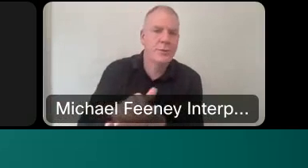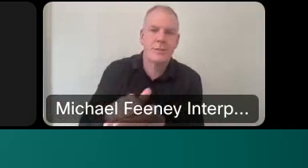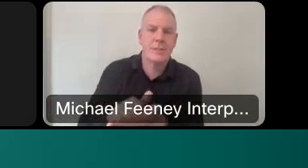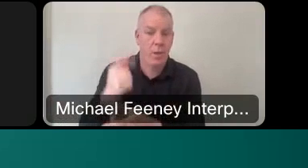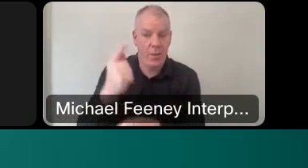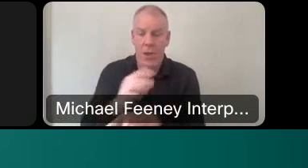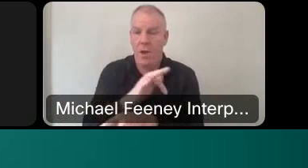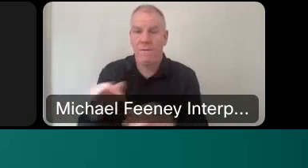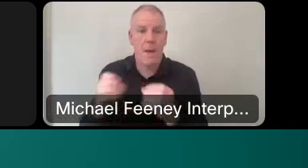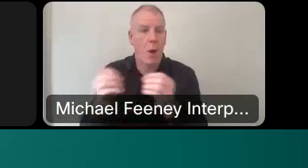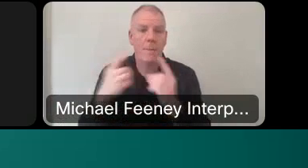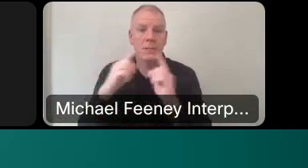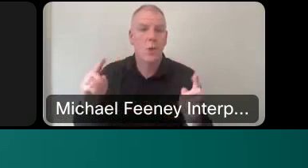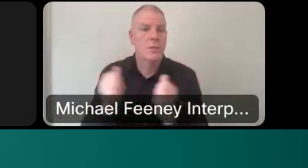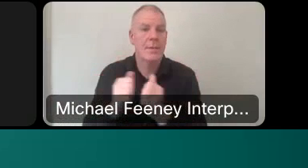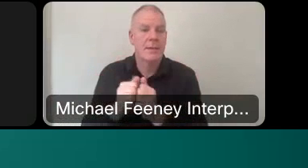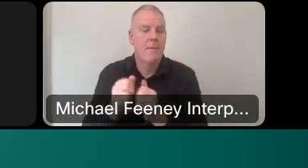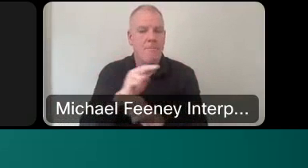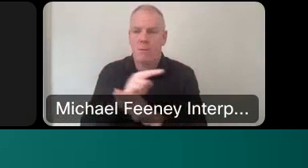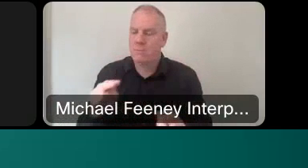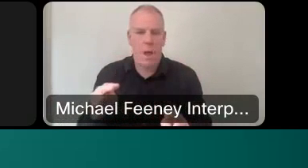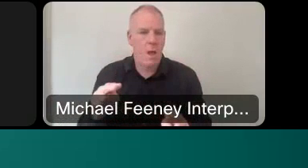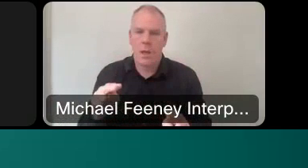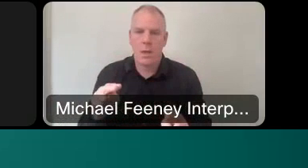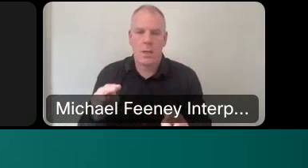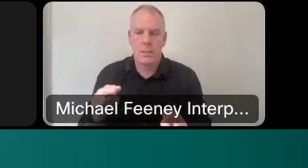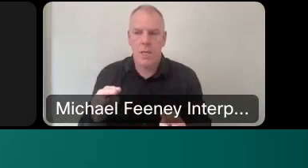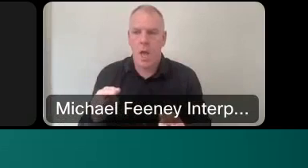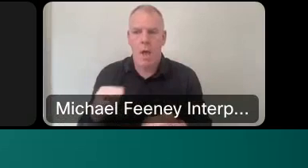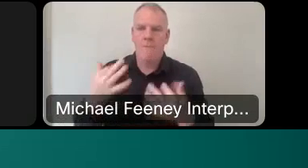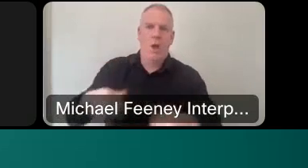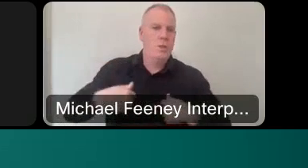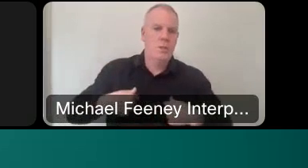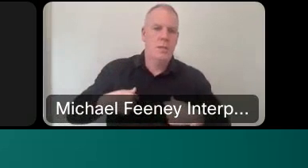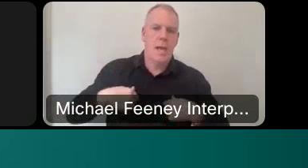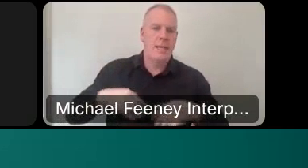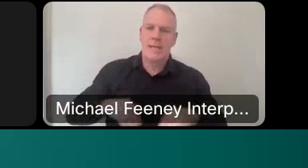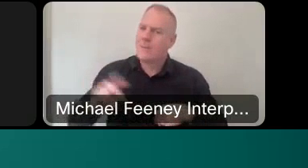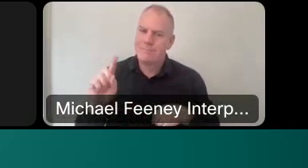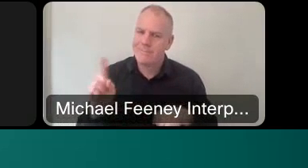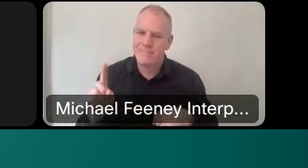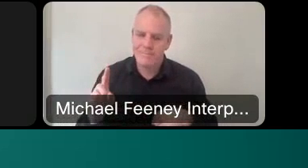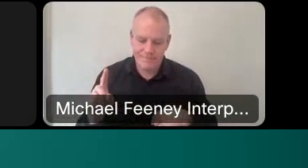disclosure meeting should not constitute an express or implied admission of fault or liability